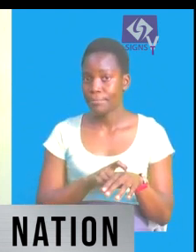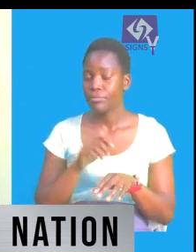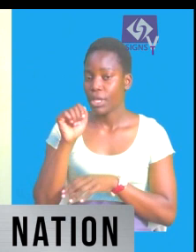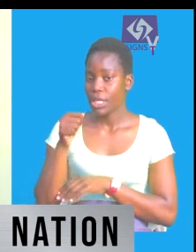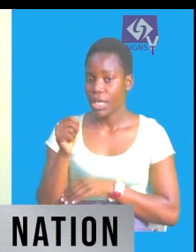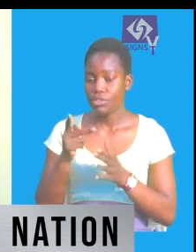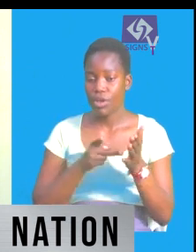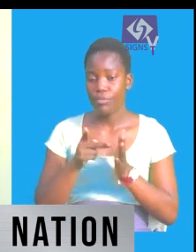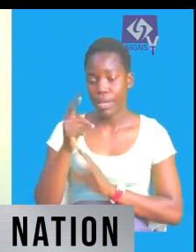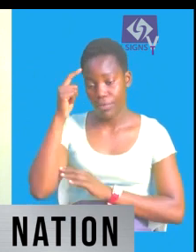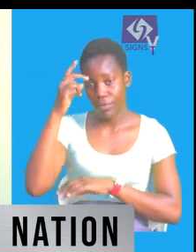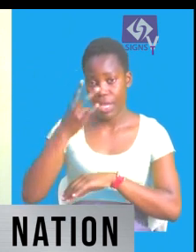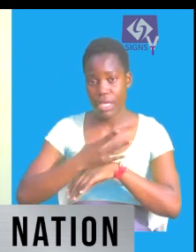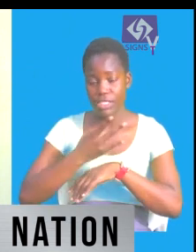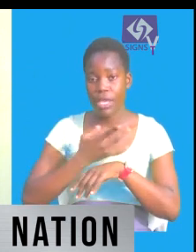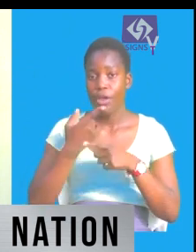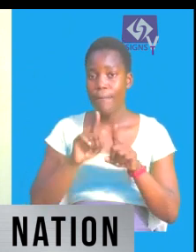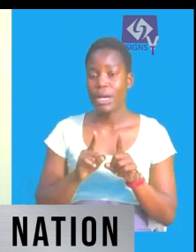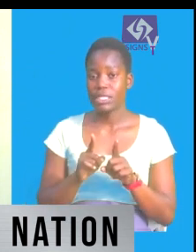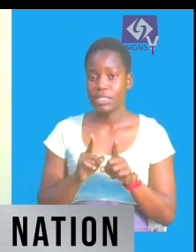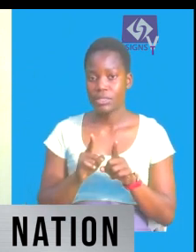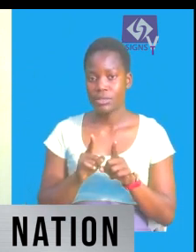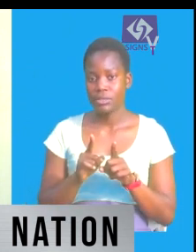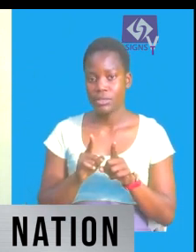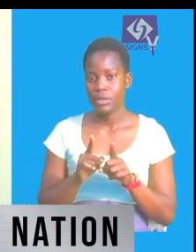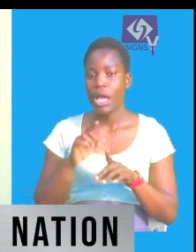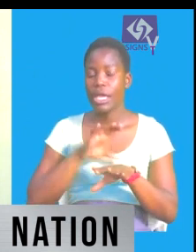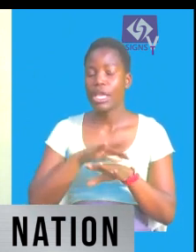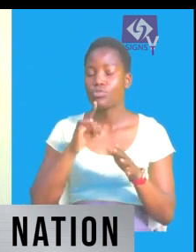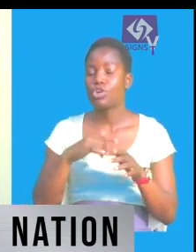yes, you're paid for NHIF, but you don't get what